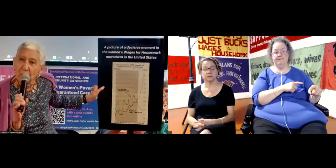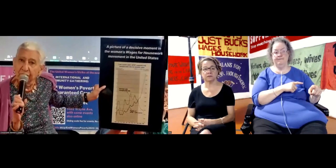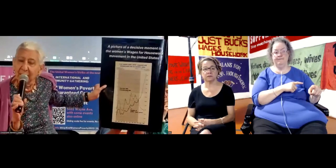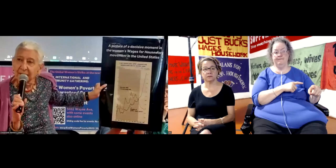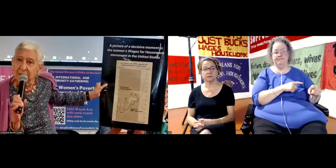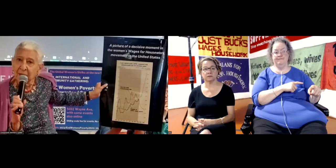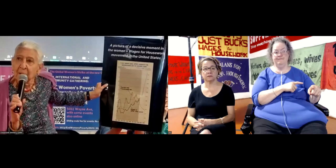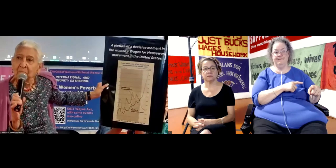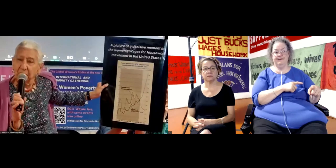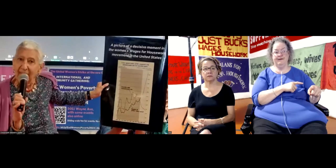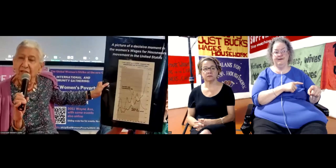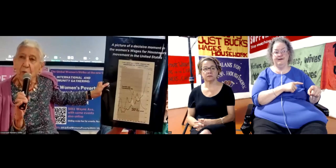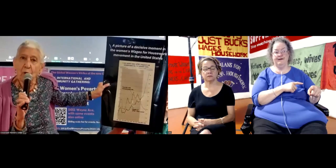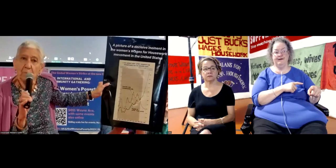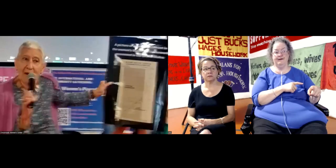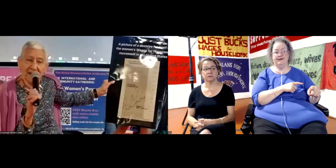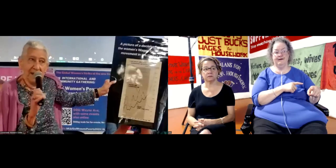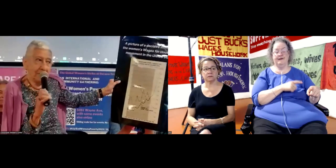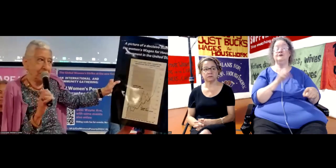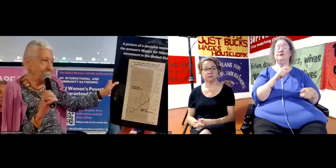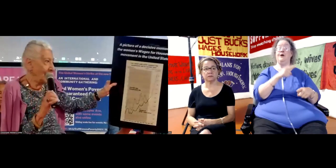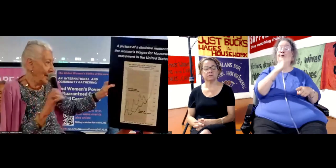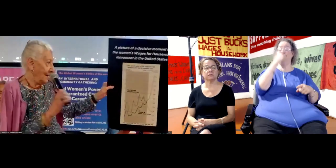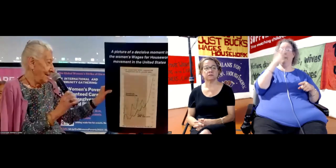a movement to get their own money.